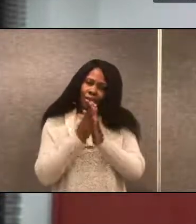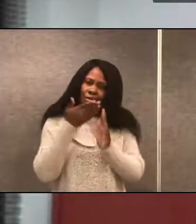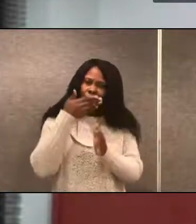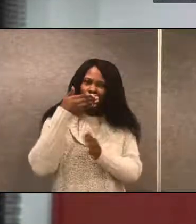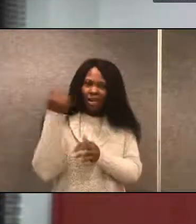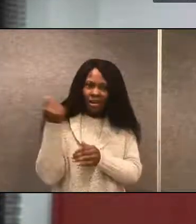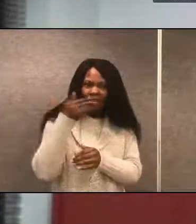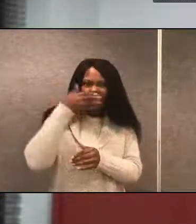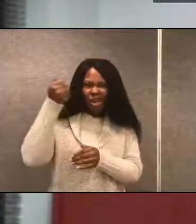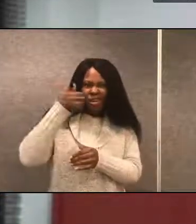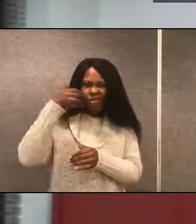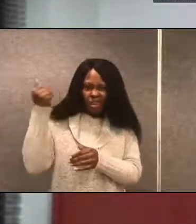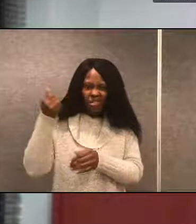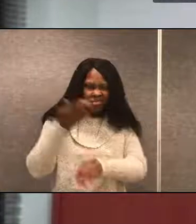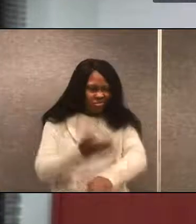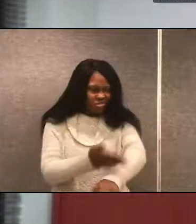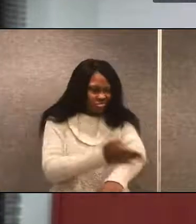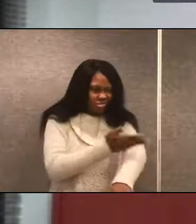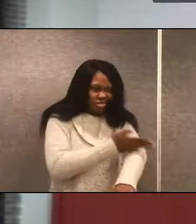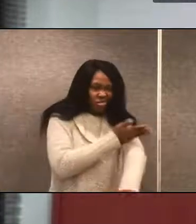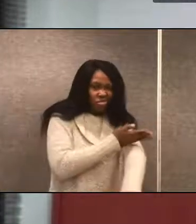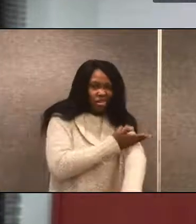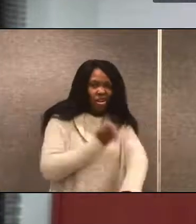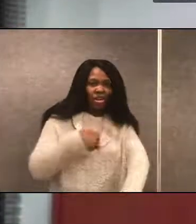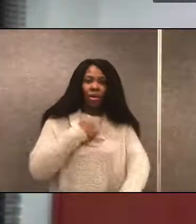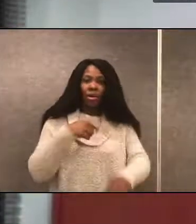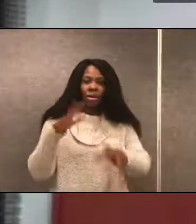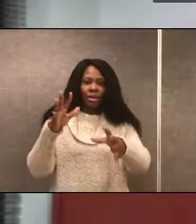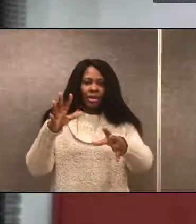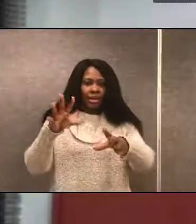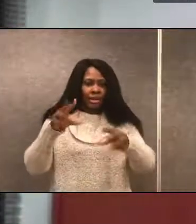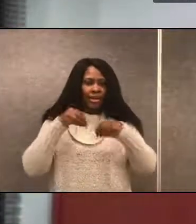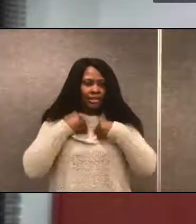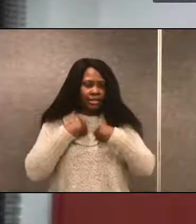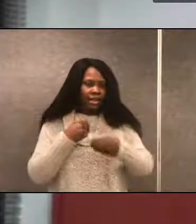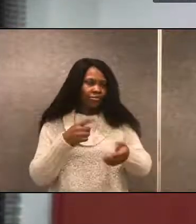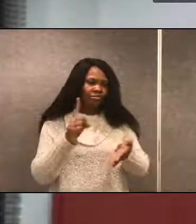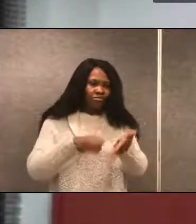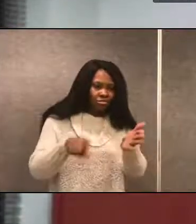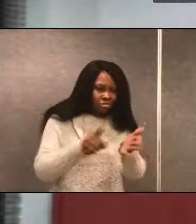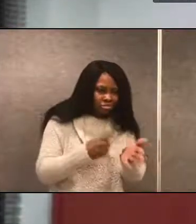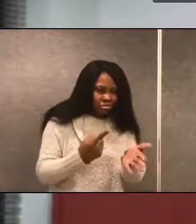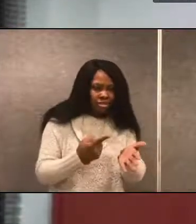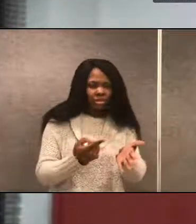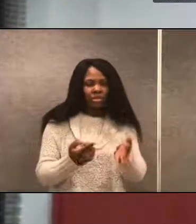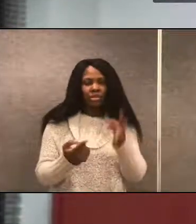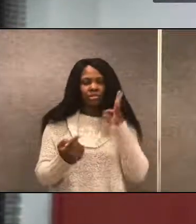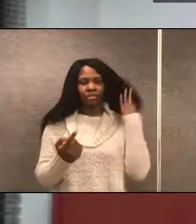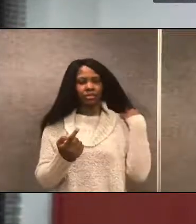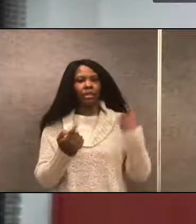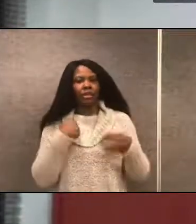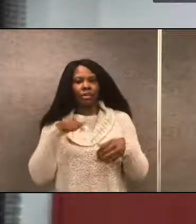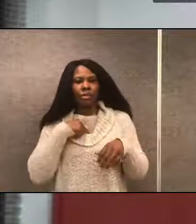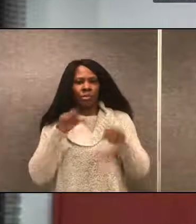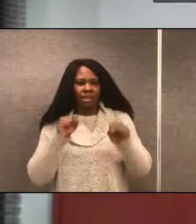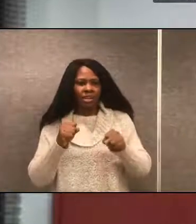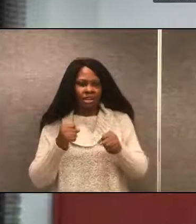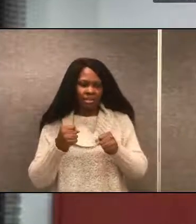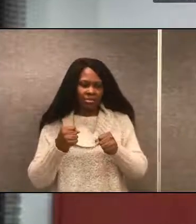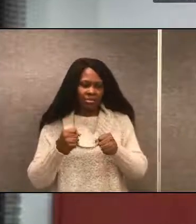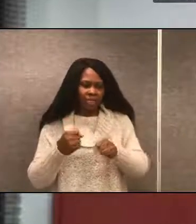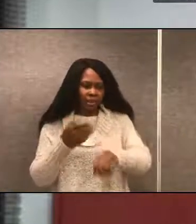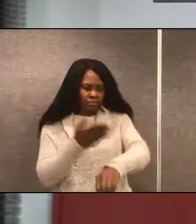the constructive criticism that may be provided to the educational forum with this, that we get